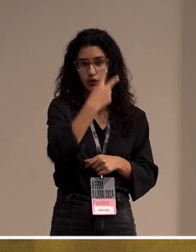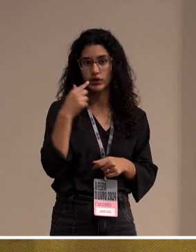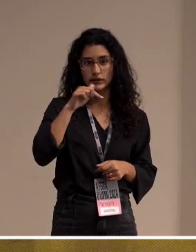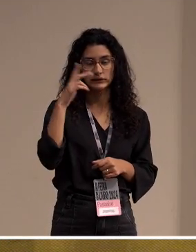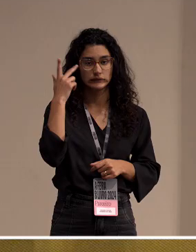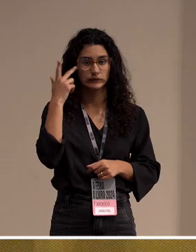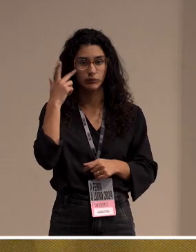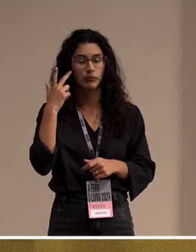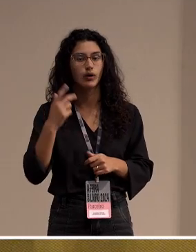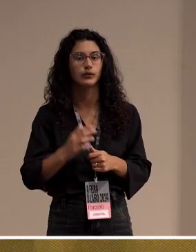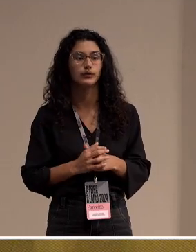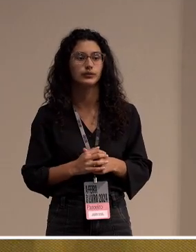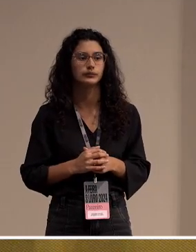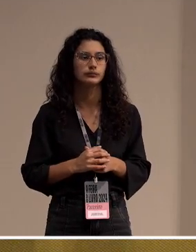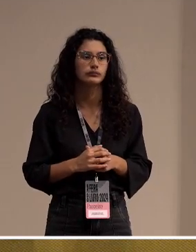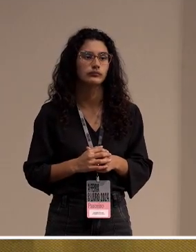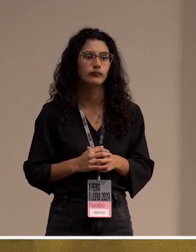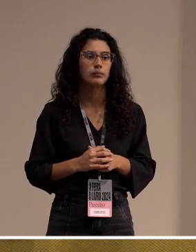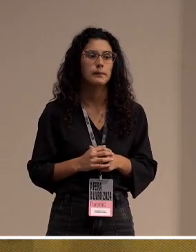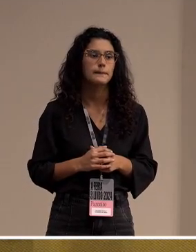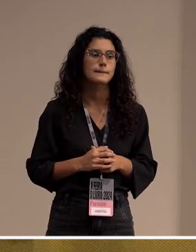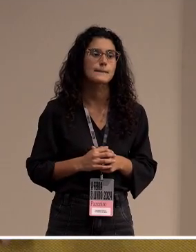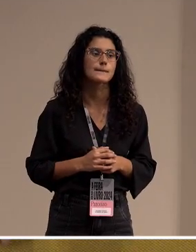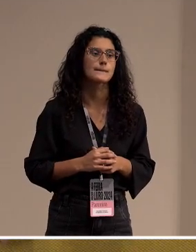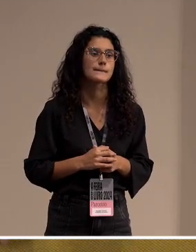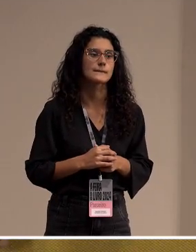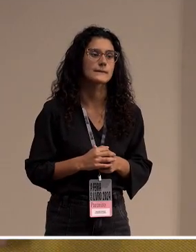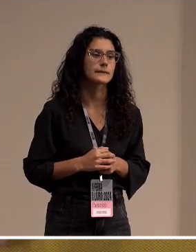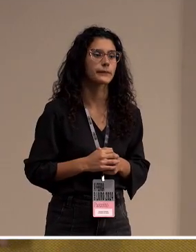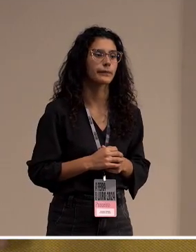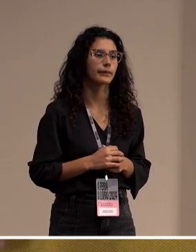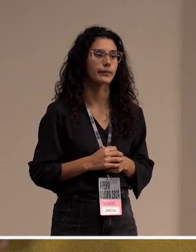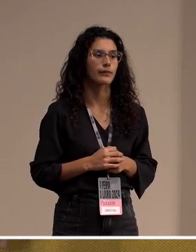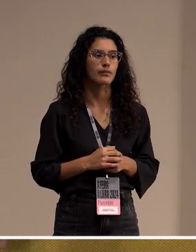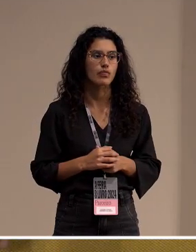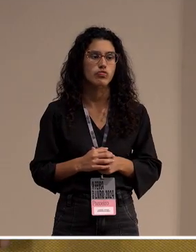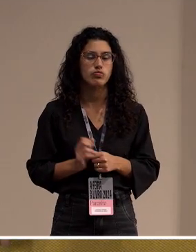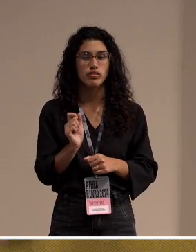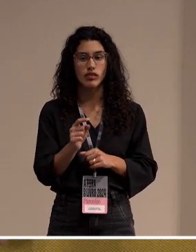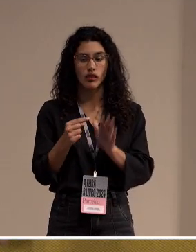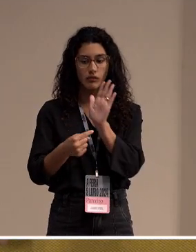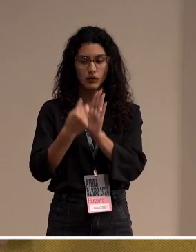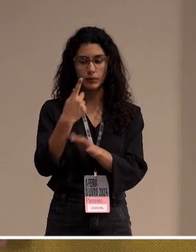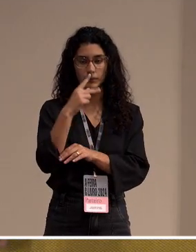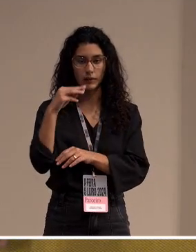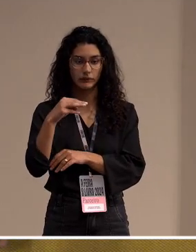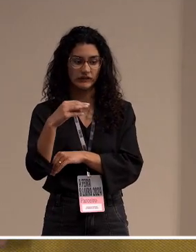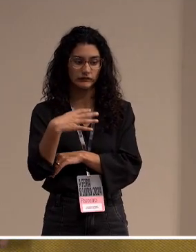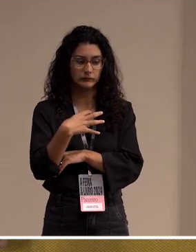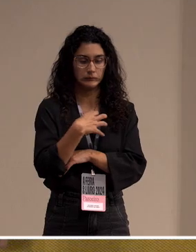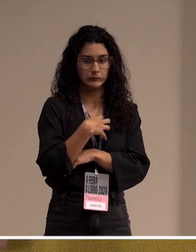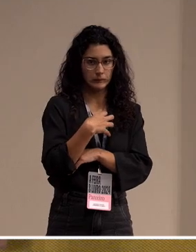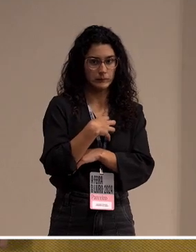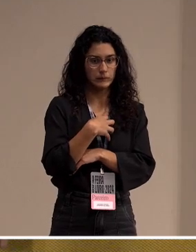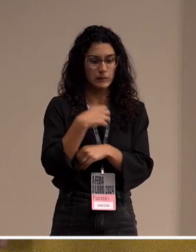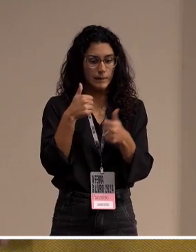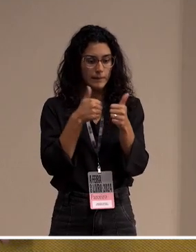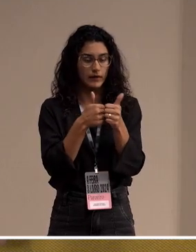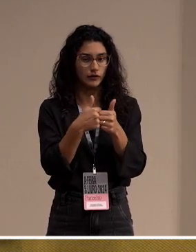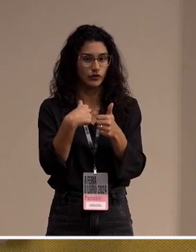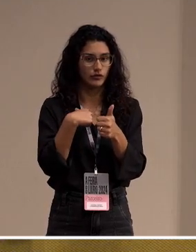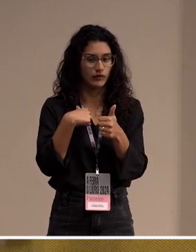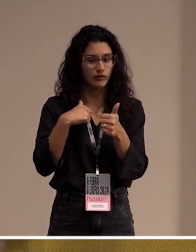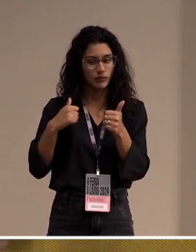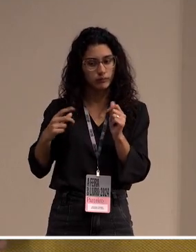and every time a policeman was near, I was aware of that policeman in the same way that I am in the United States. I